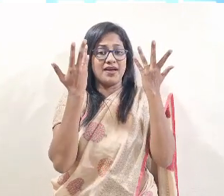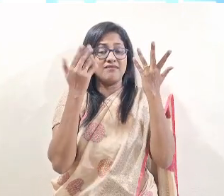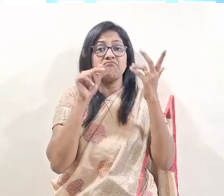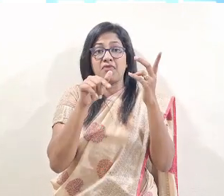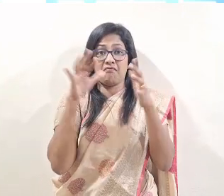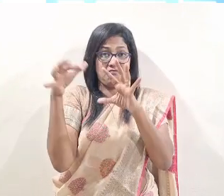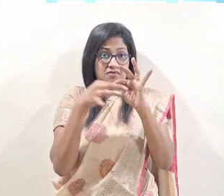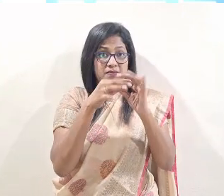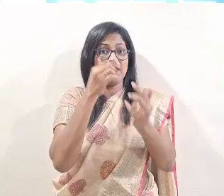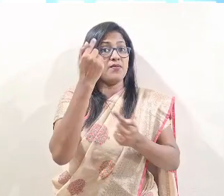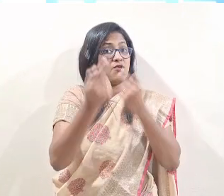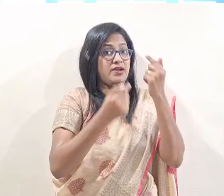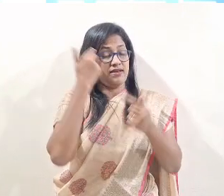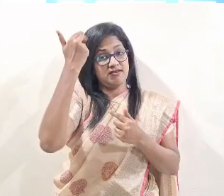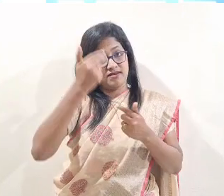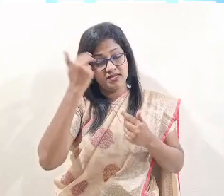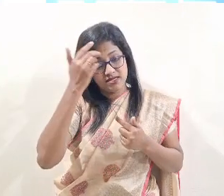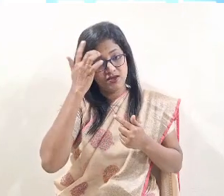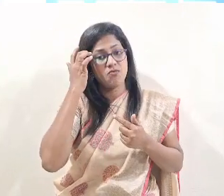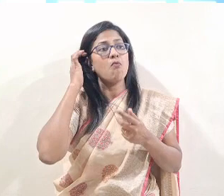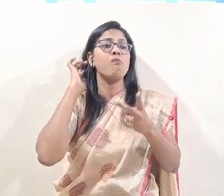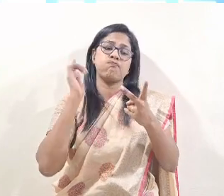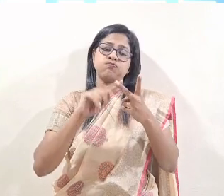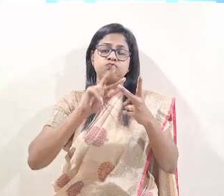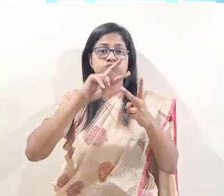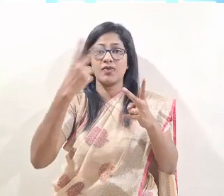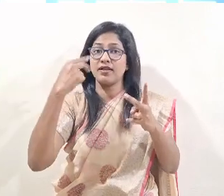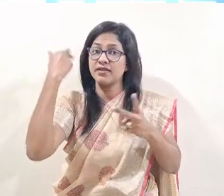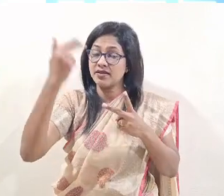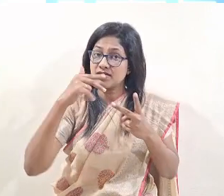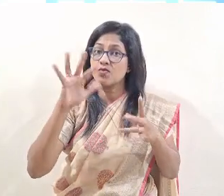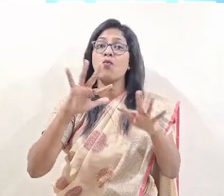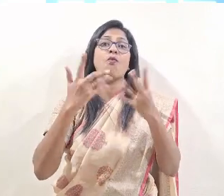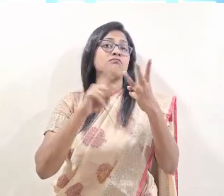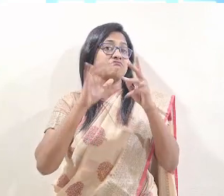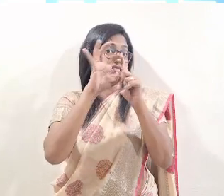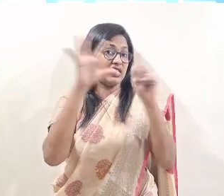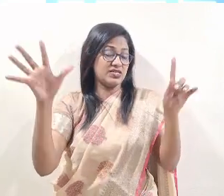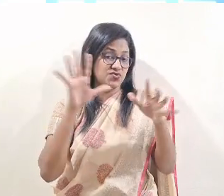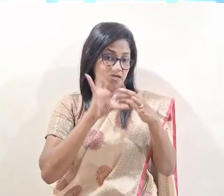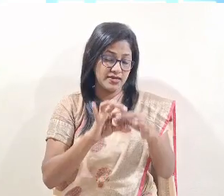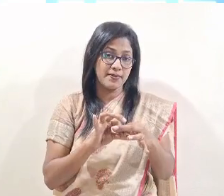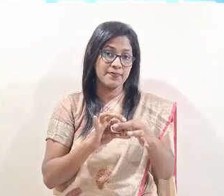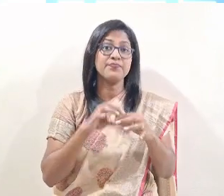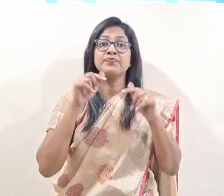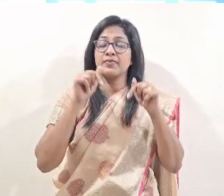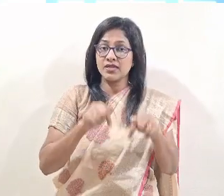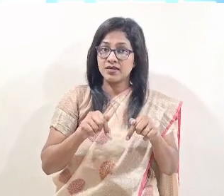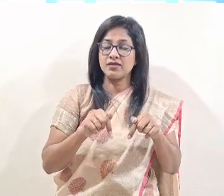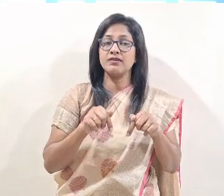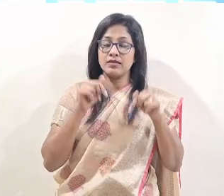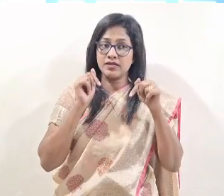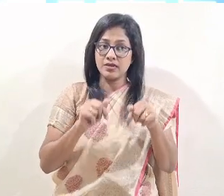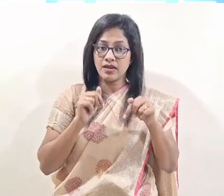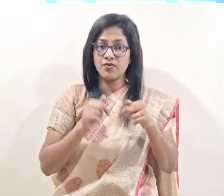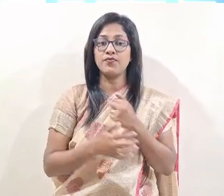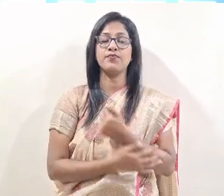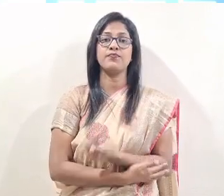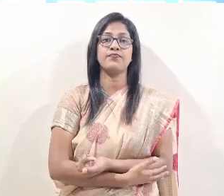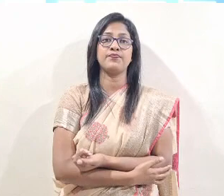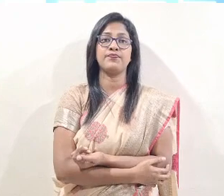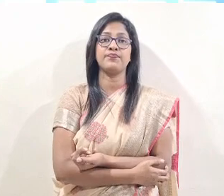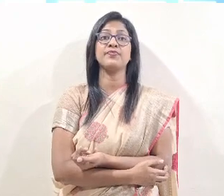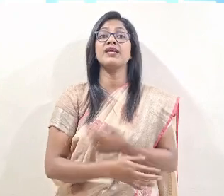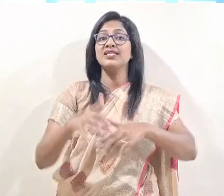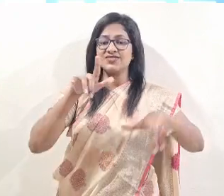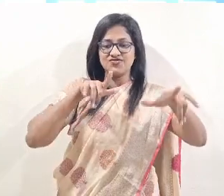political reasons, there could be other reasons, disaster risk reasons for that. But let us now actually get into the